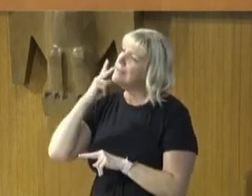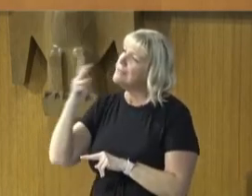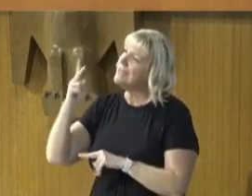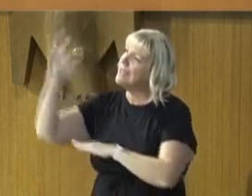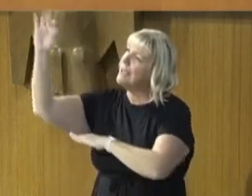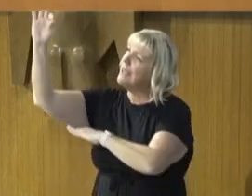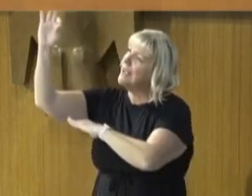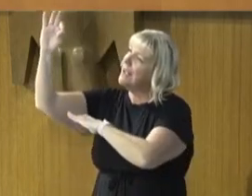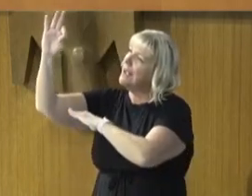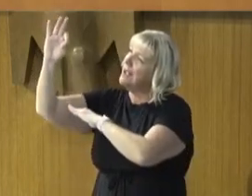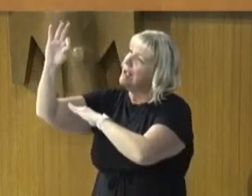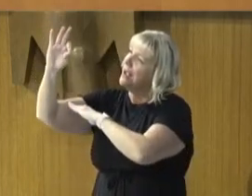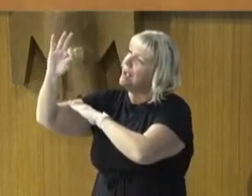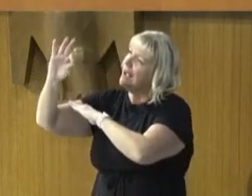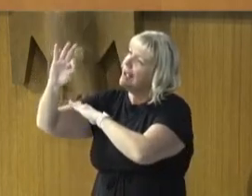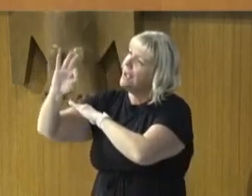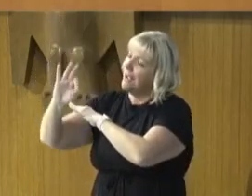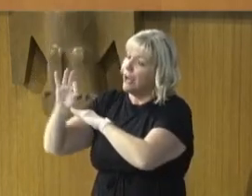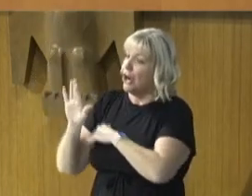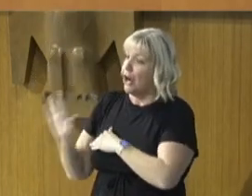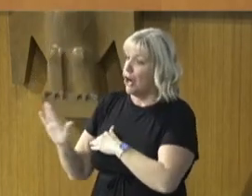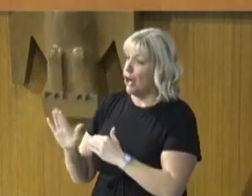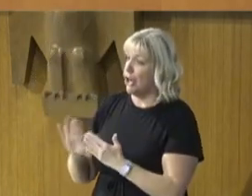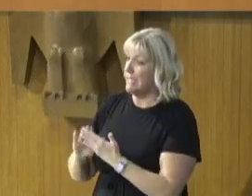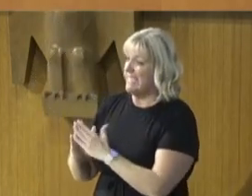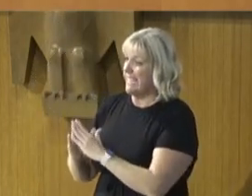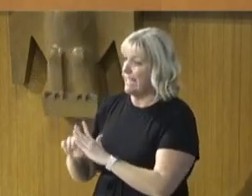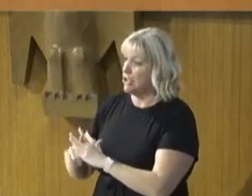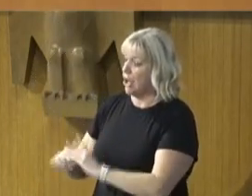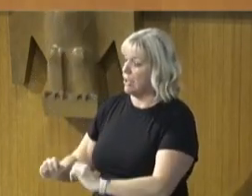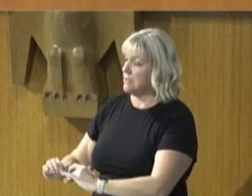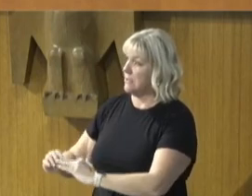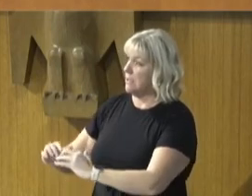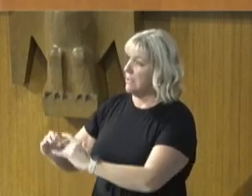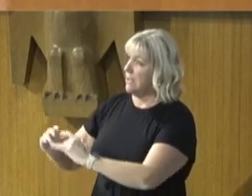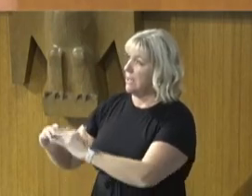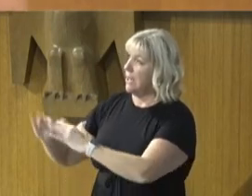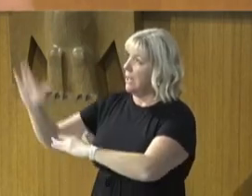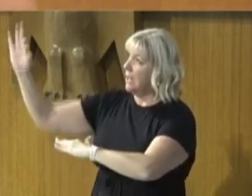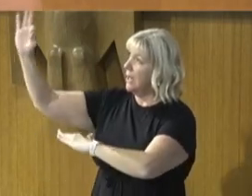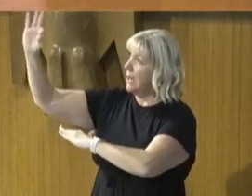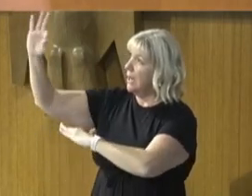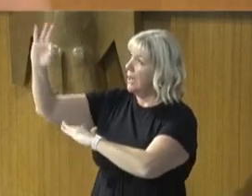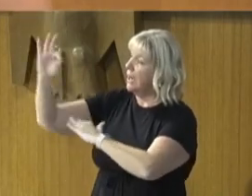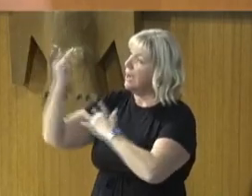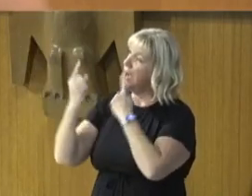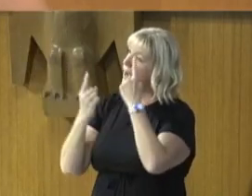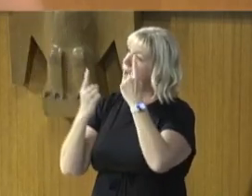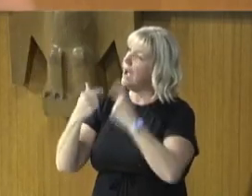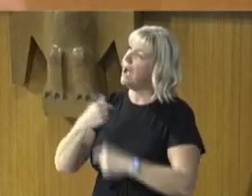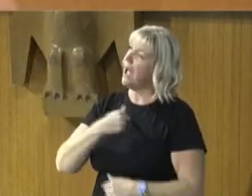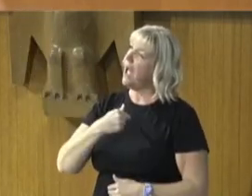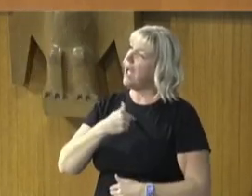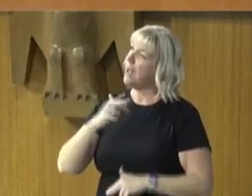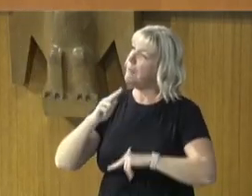over her handiwork. And she thinks to herself, I am a builder.